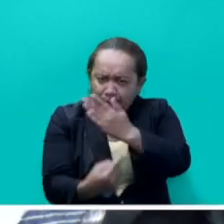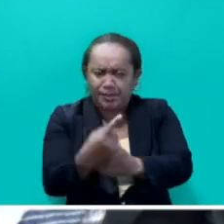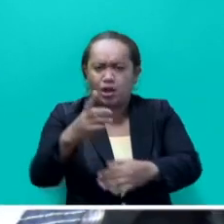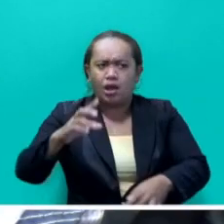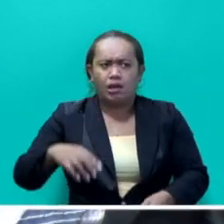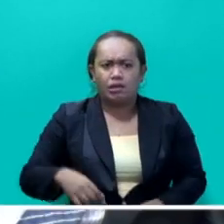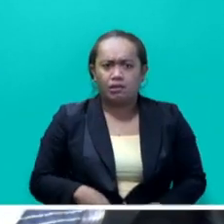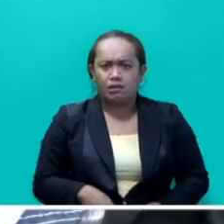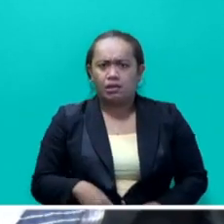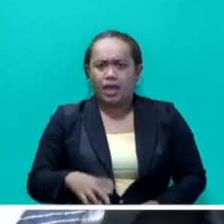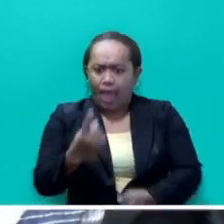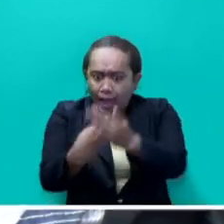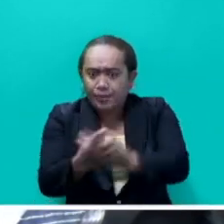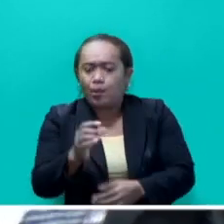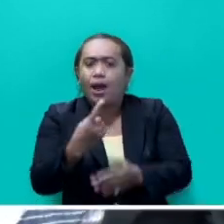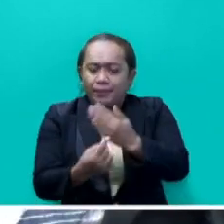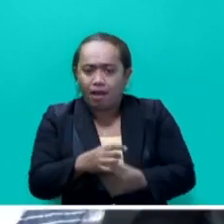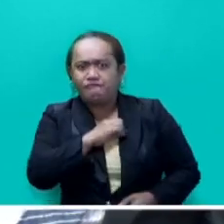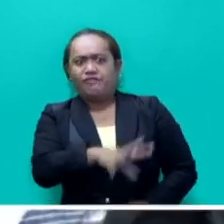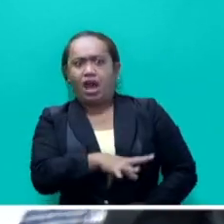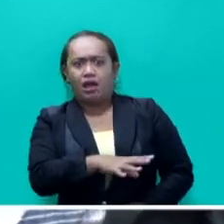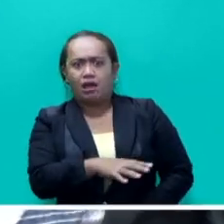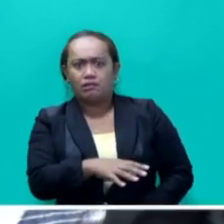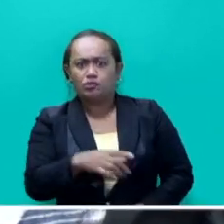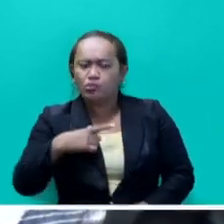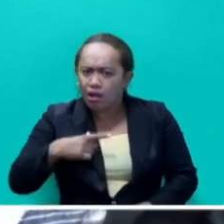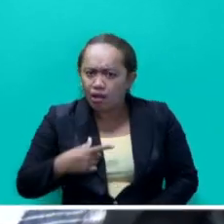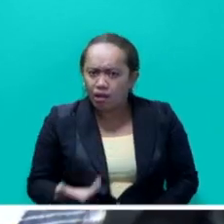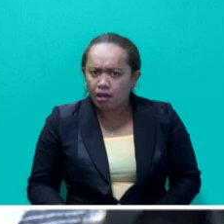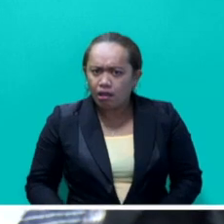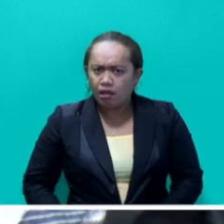fear and feared rumors.